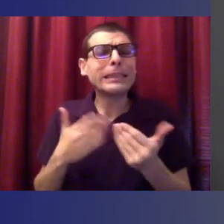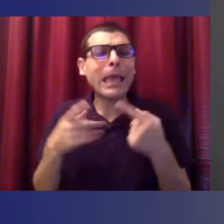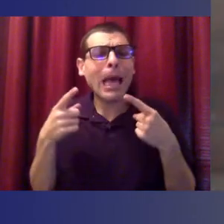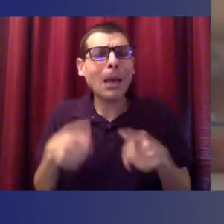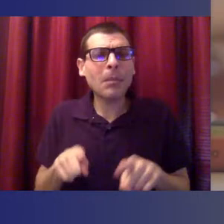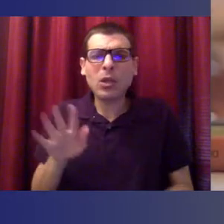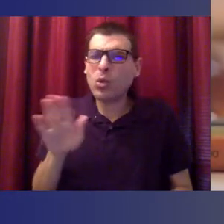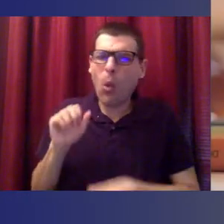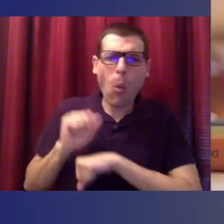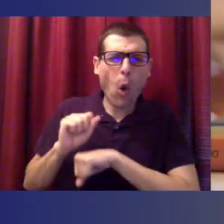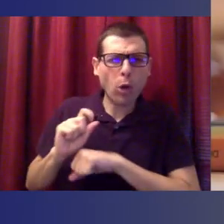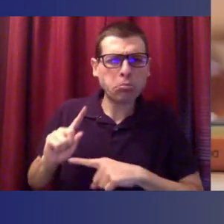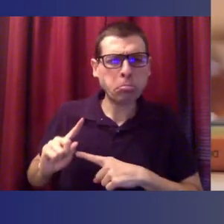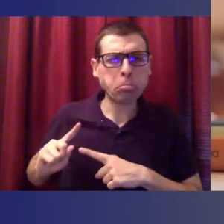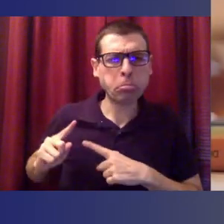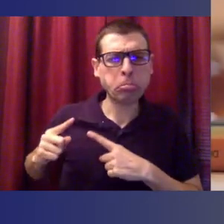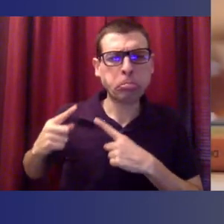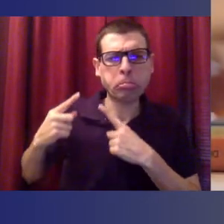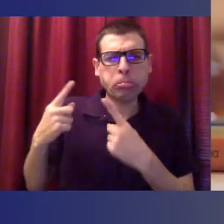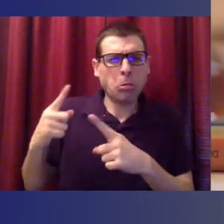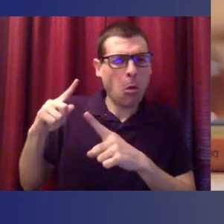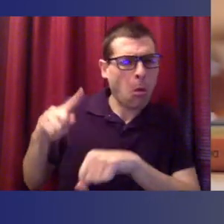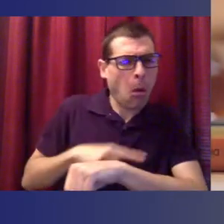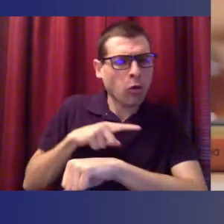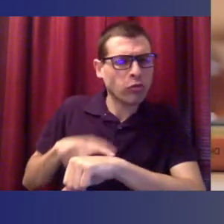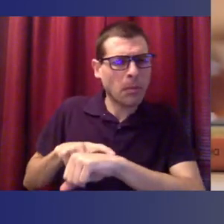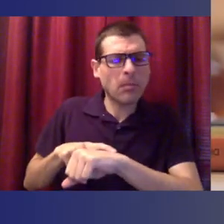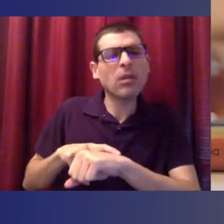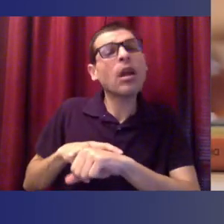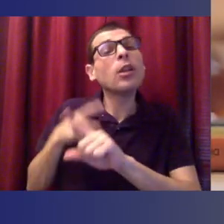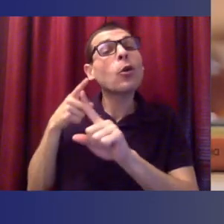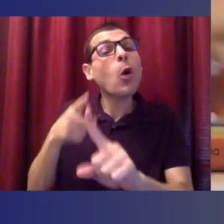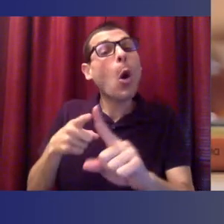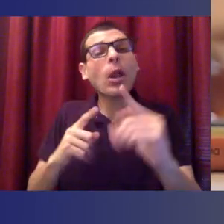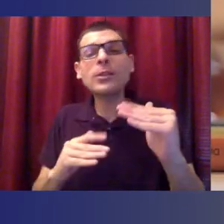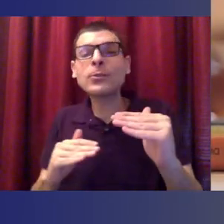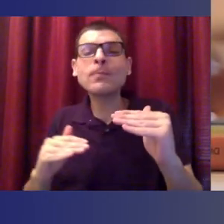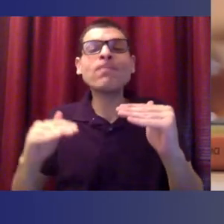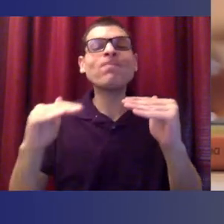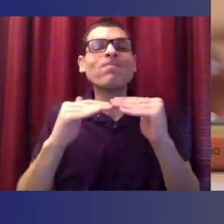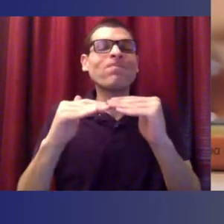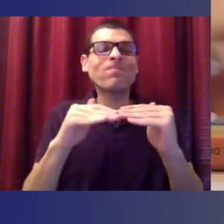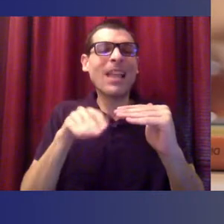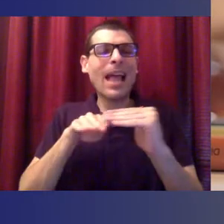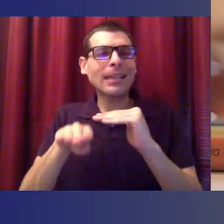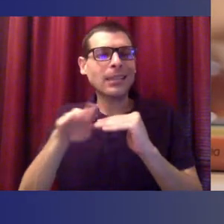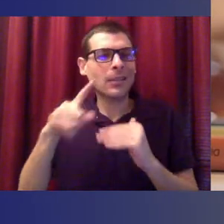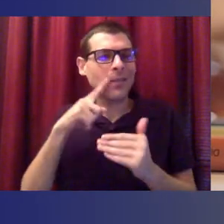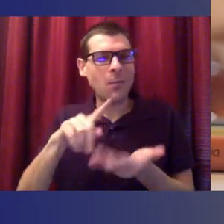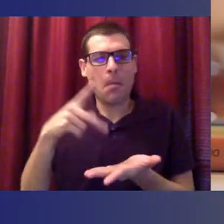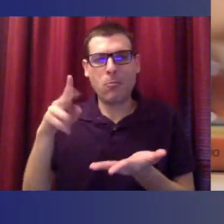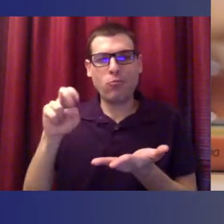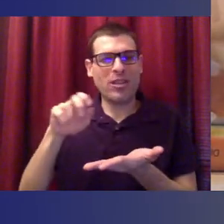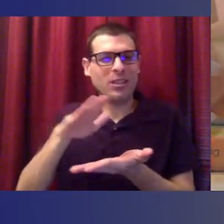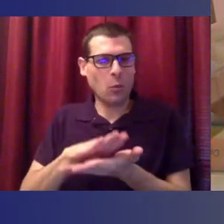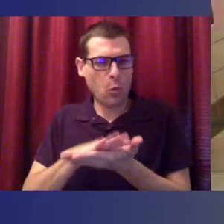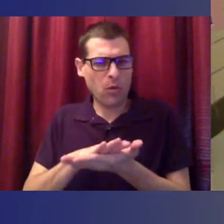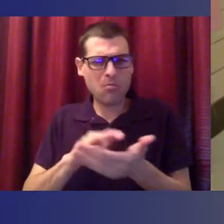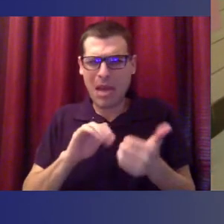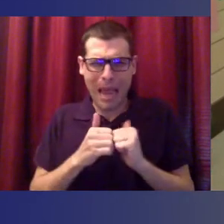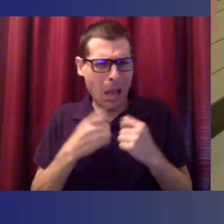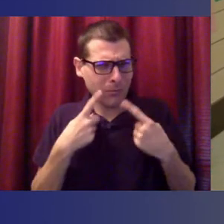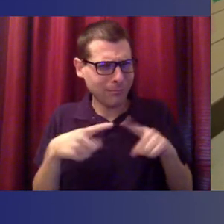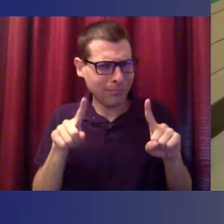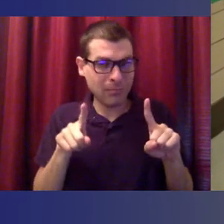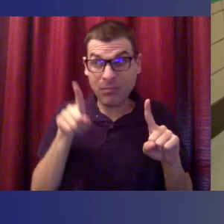society. Preschool for All addresses the growing wealth inequality in our community by taxing the most wealth.